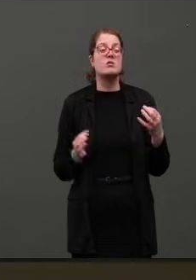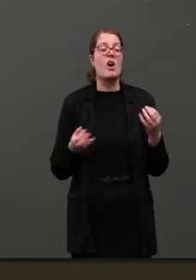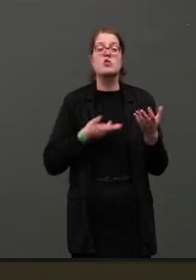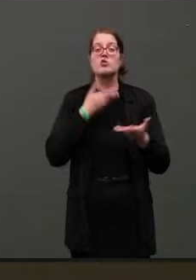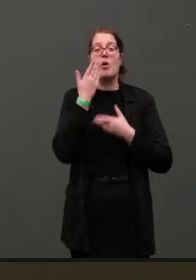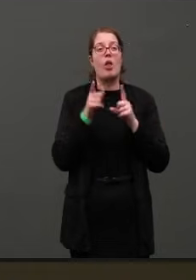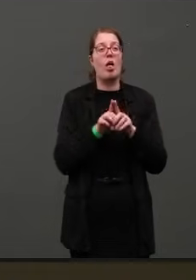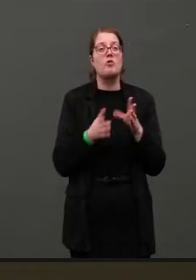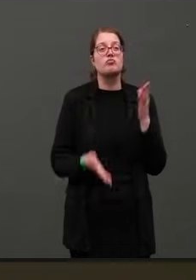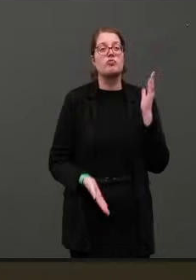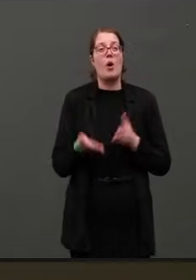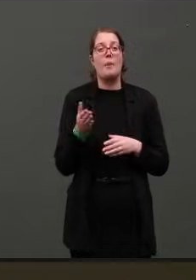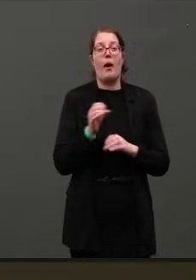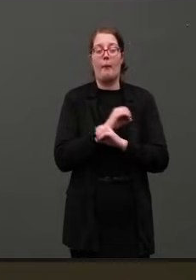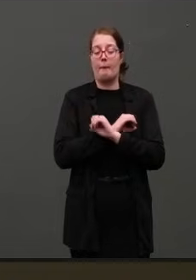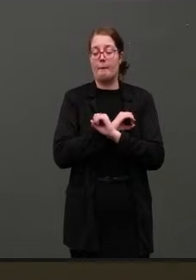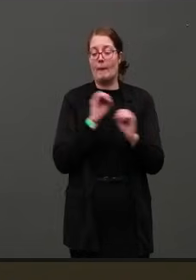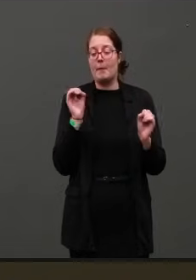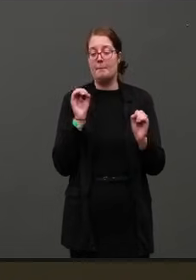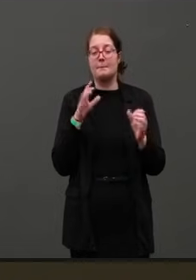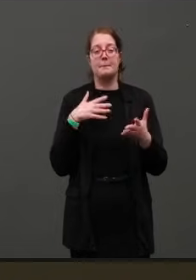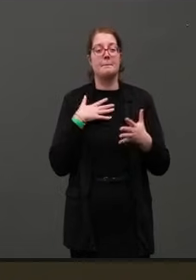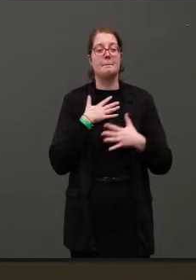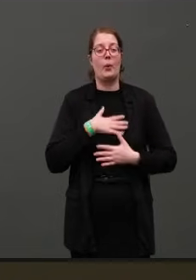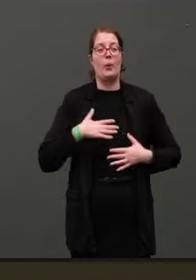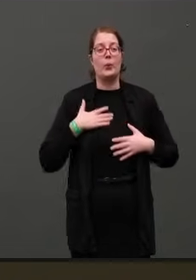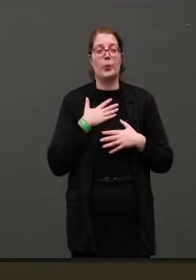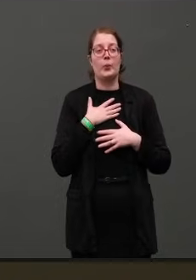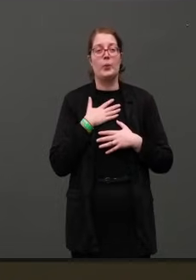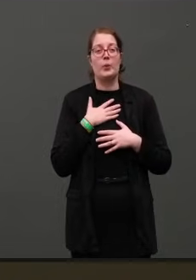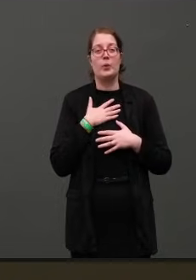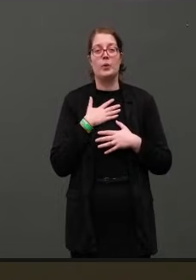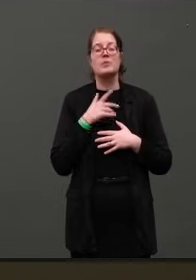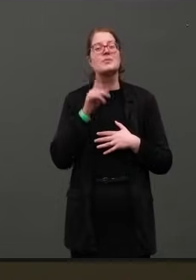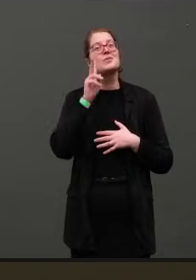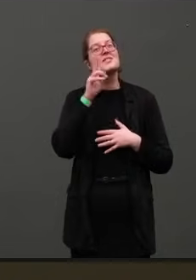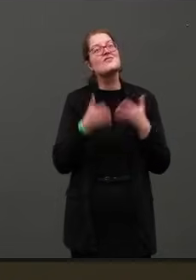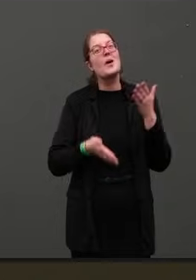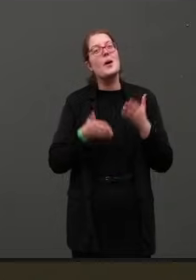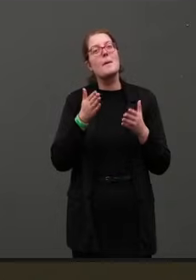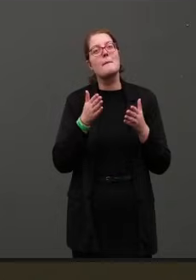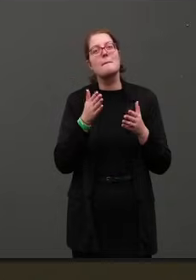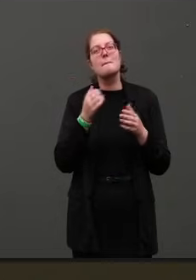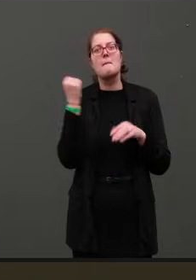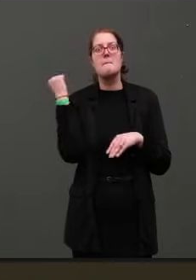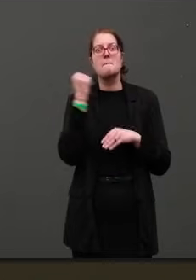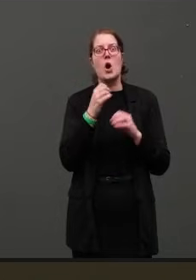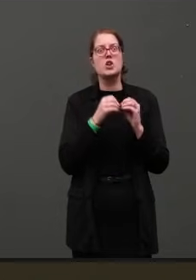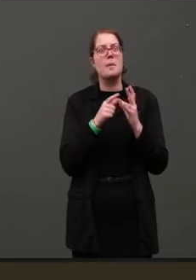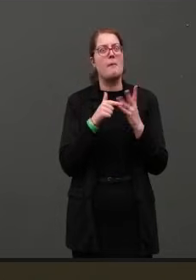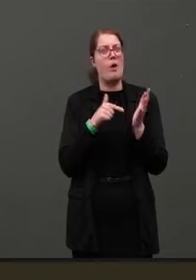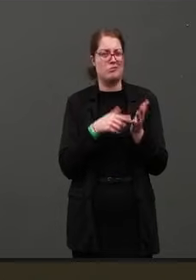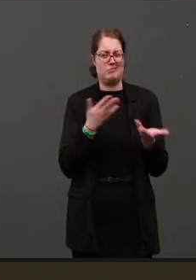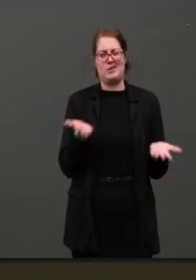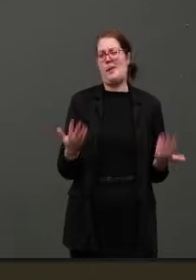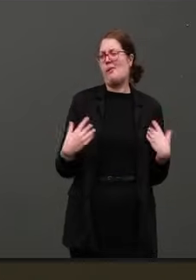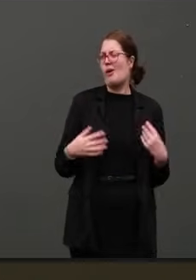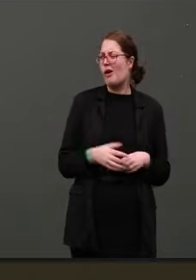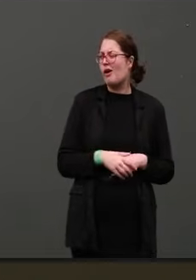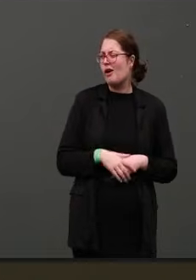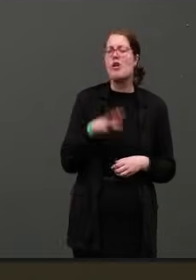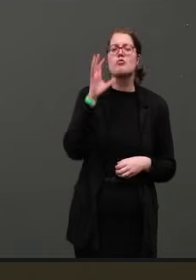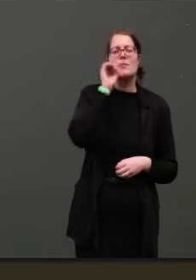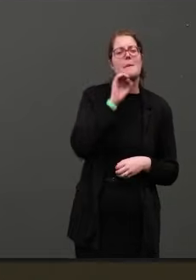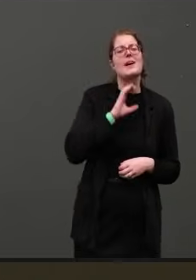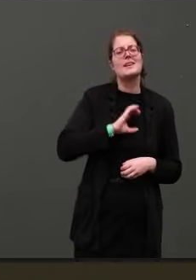zero emotion. Like even robots, like, have you seen Murderbot? You know, come on. We remember the characters who